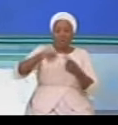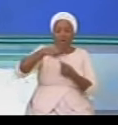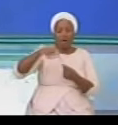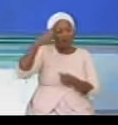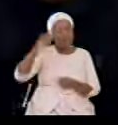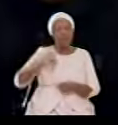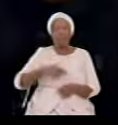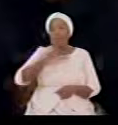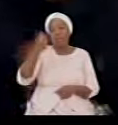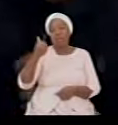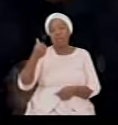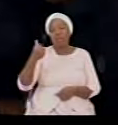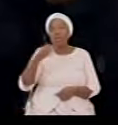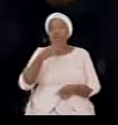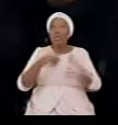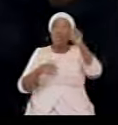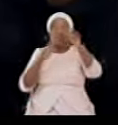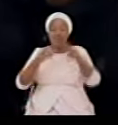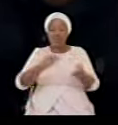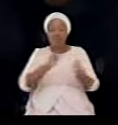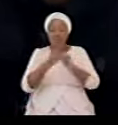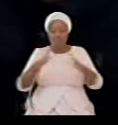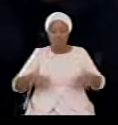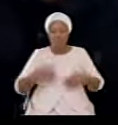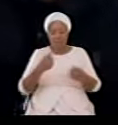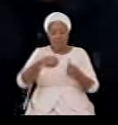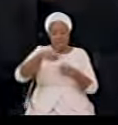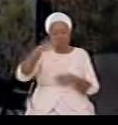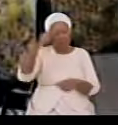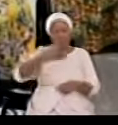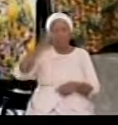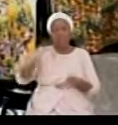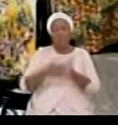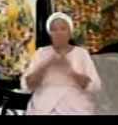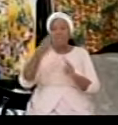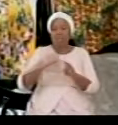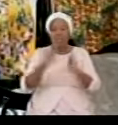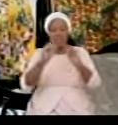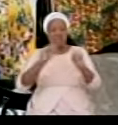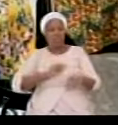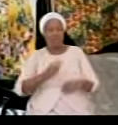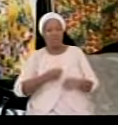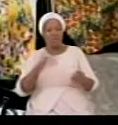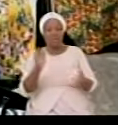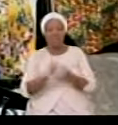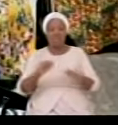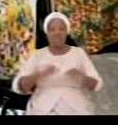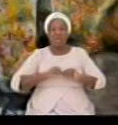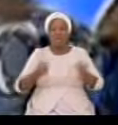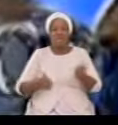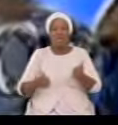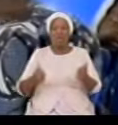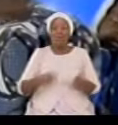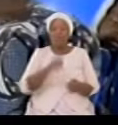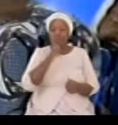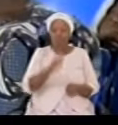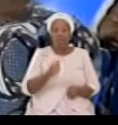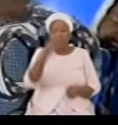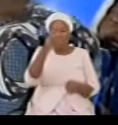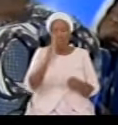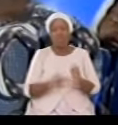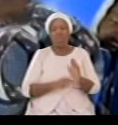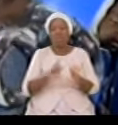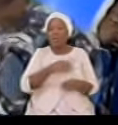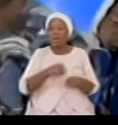for the better. Teaching us that denying ungodliness and worldly lust, we